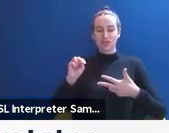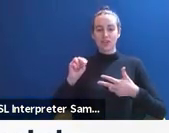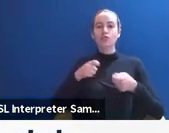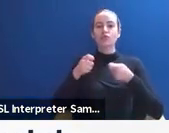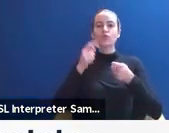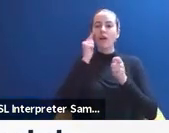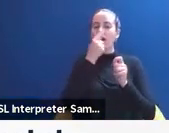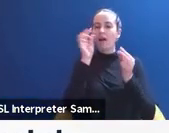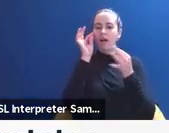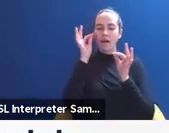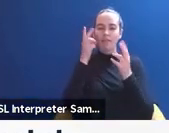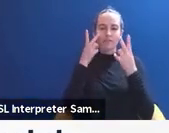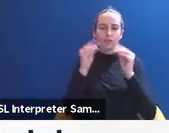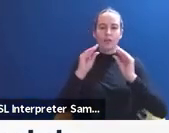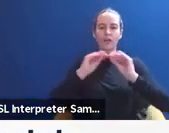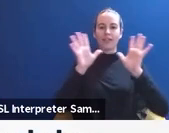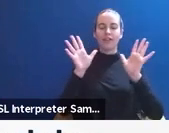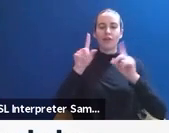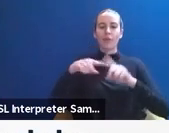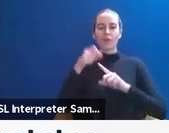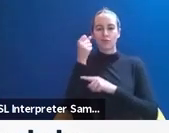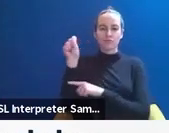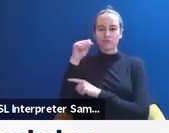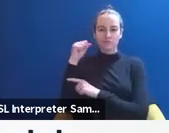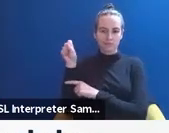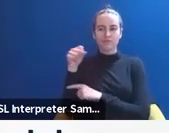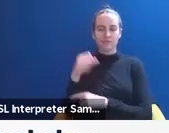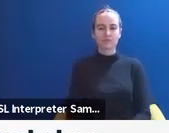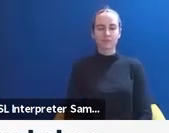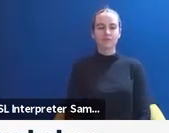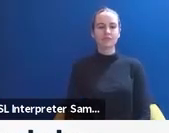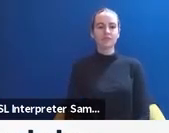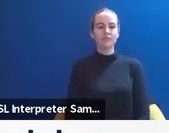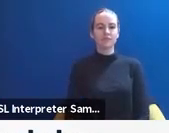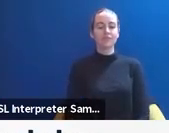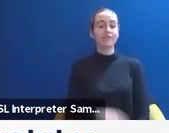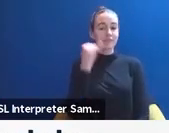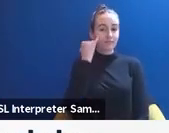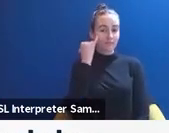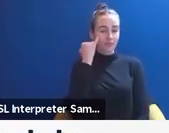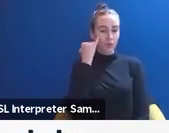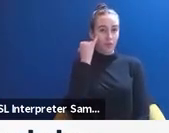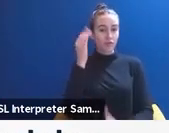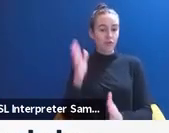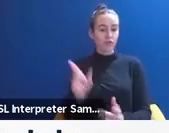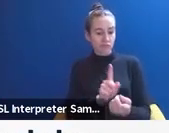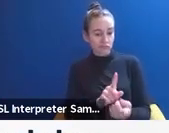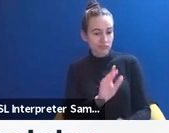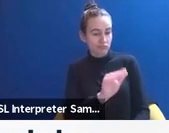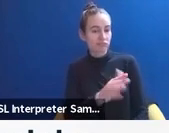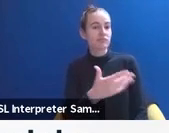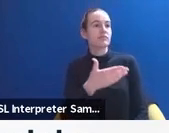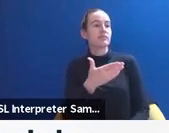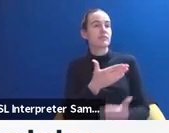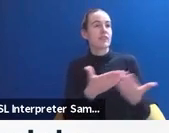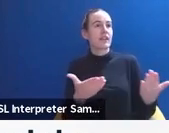make vision clear during head movement. So if someone came and said that things appear to